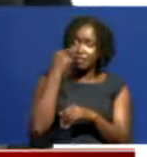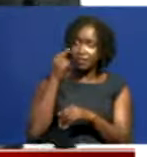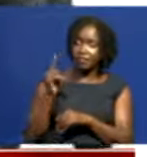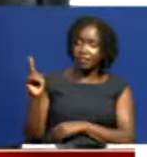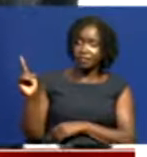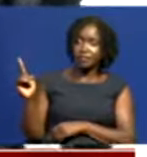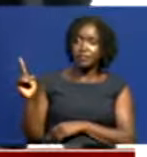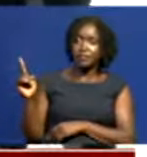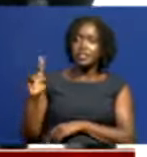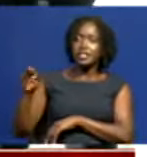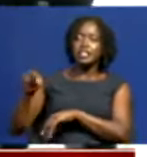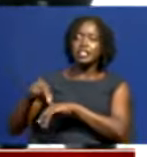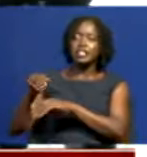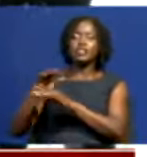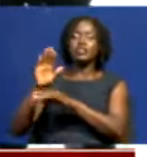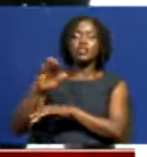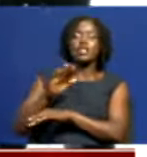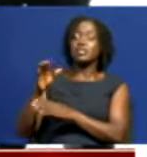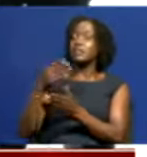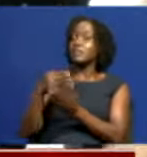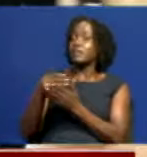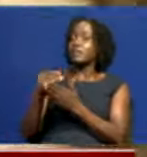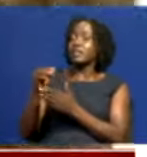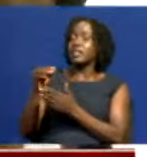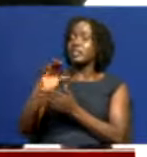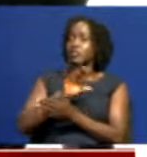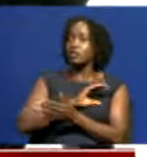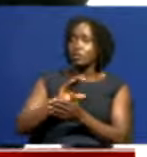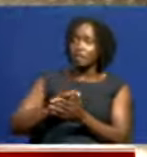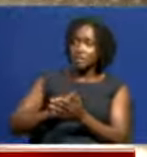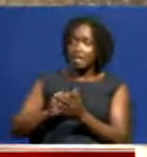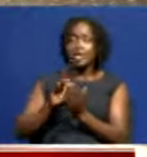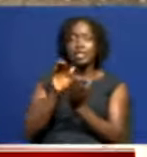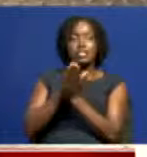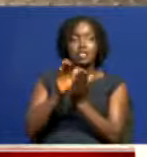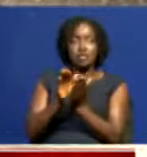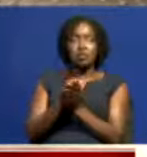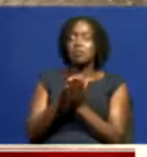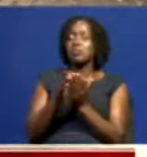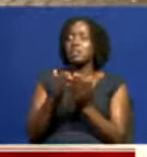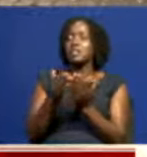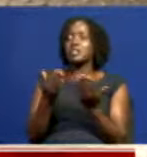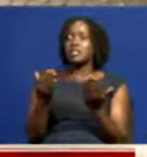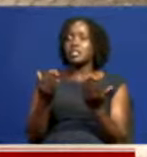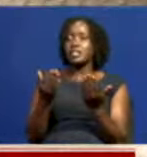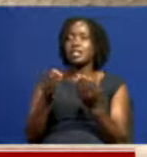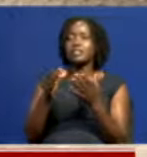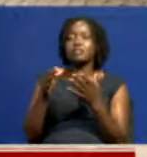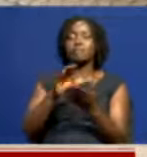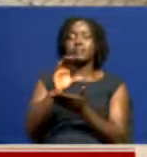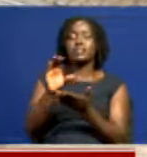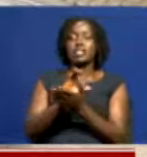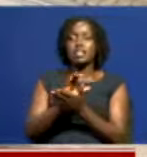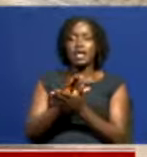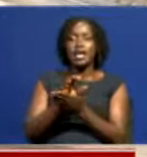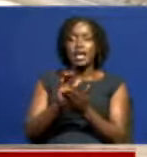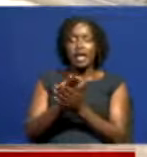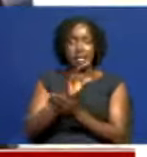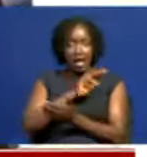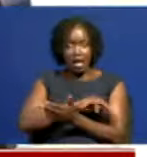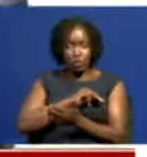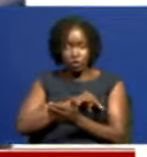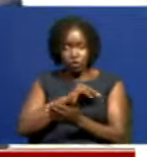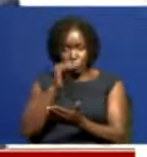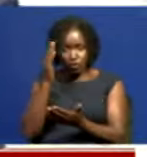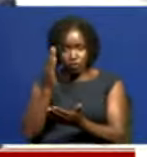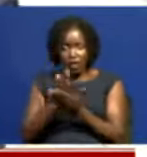The National Assembly Finance Committee visited the stalled data recovery center DRC Naivasha on a fact-finding mission.